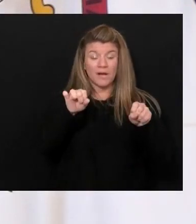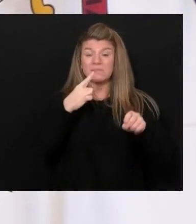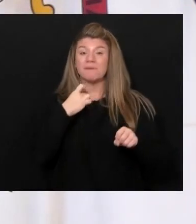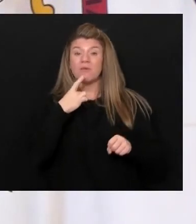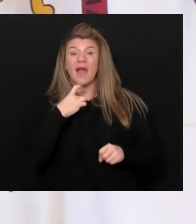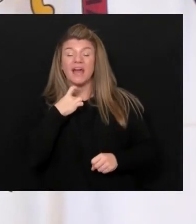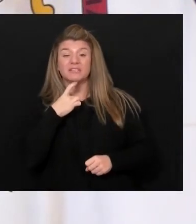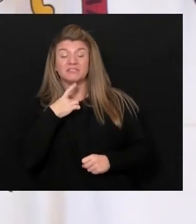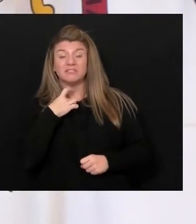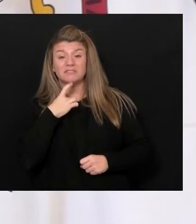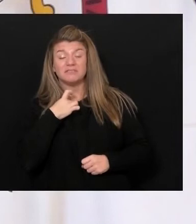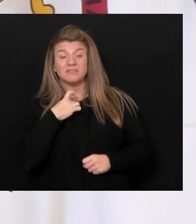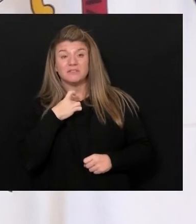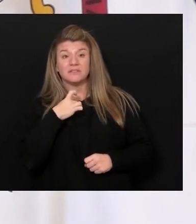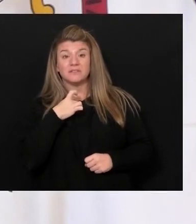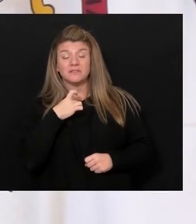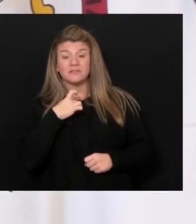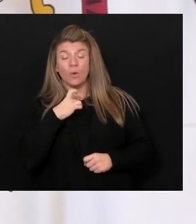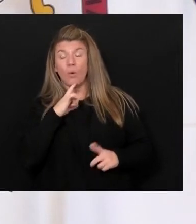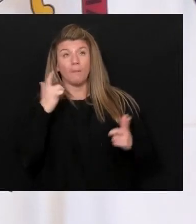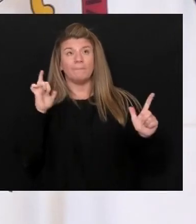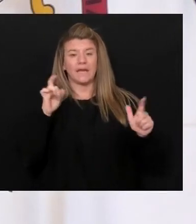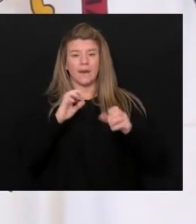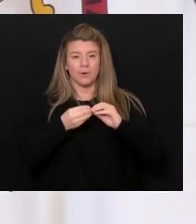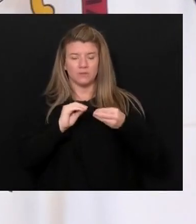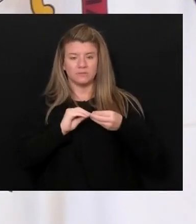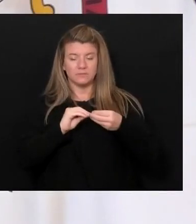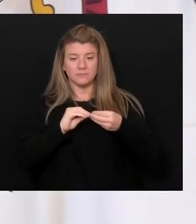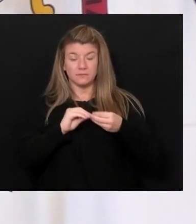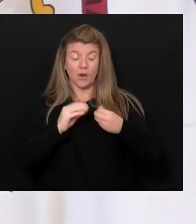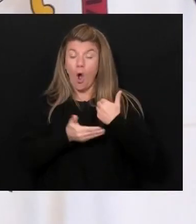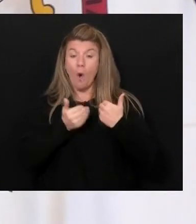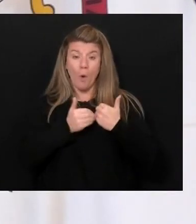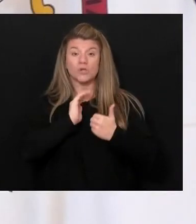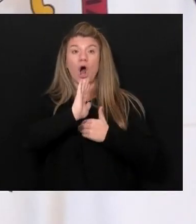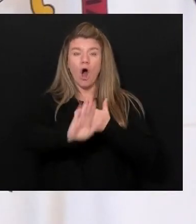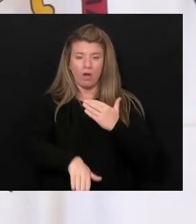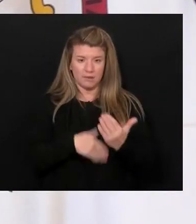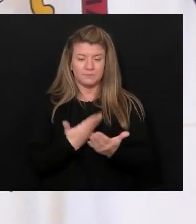red, or a tremendous amount of them, almost all of them.